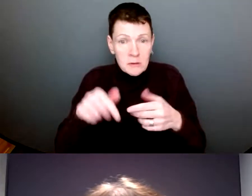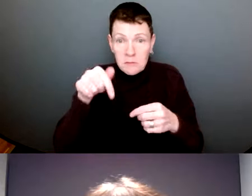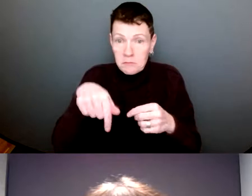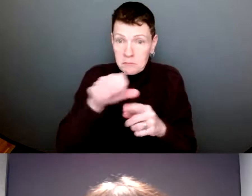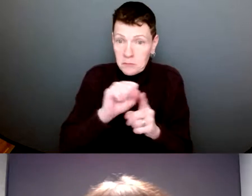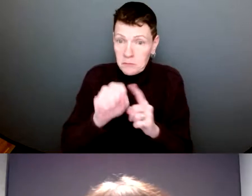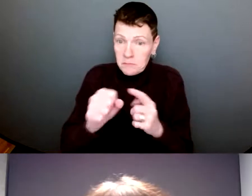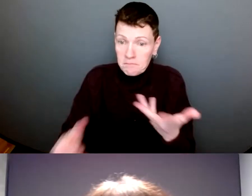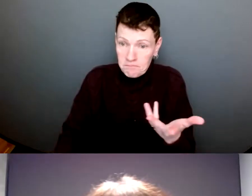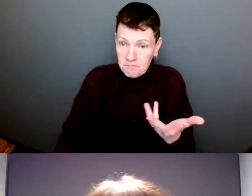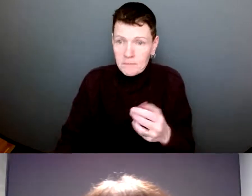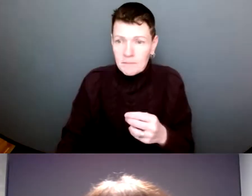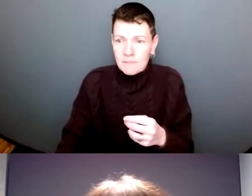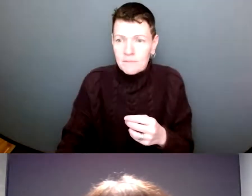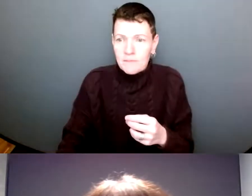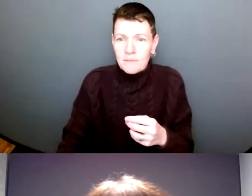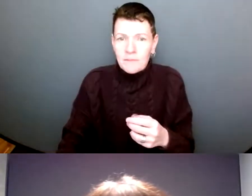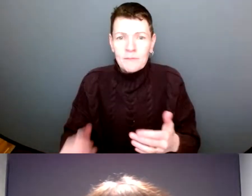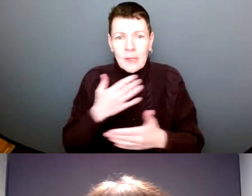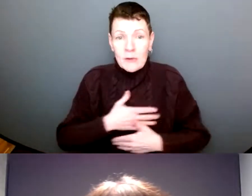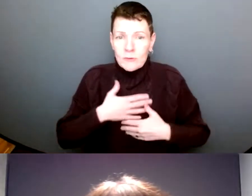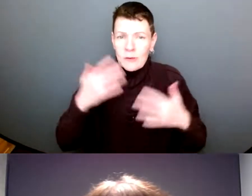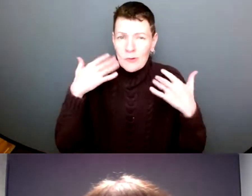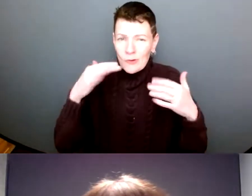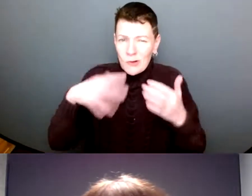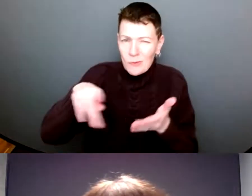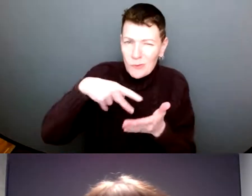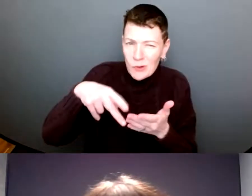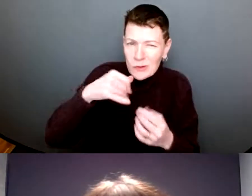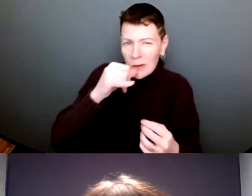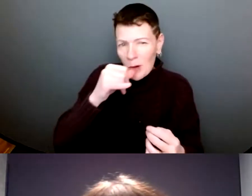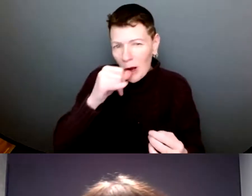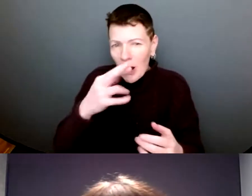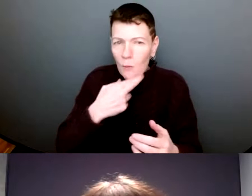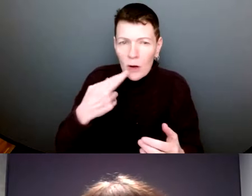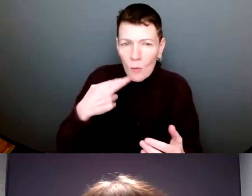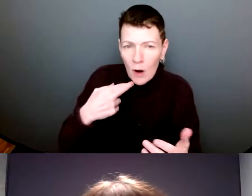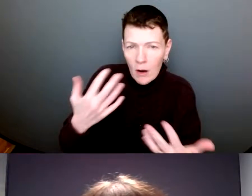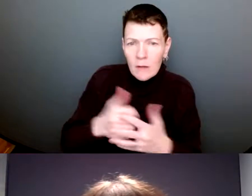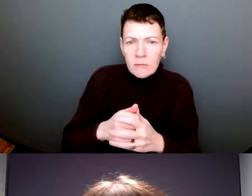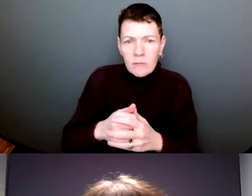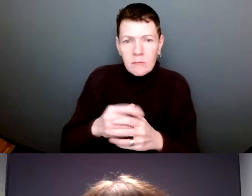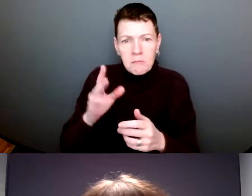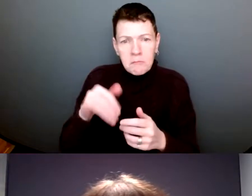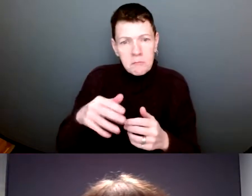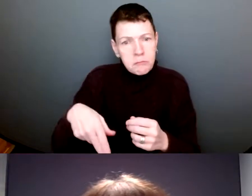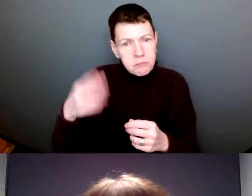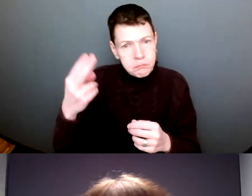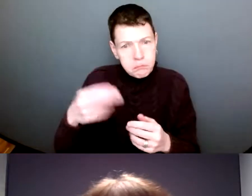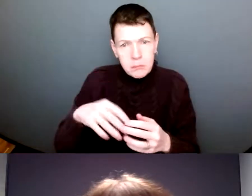case, entertainment noise in discotheques, bars, and restaurants, that comes up highest